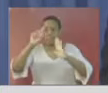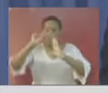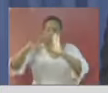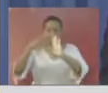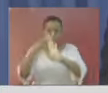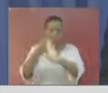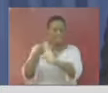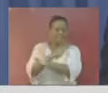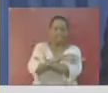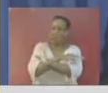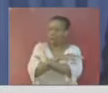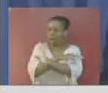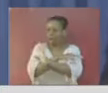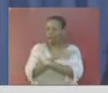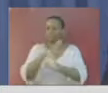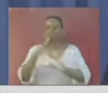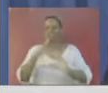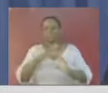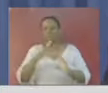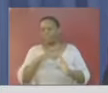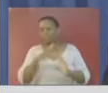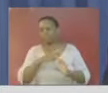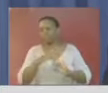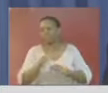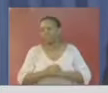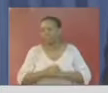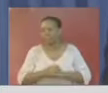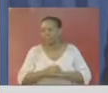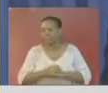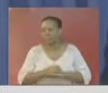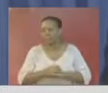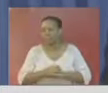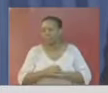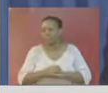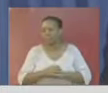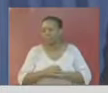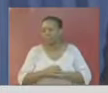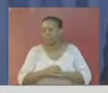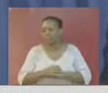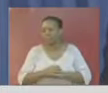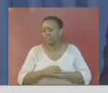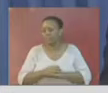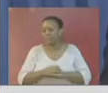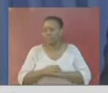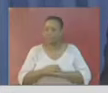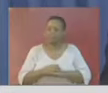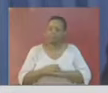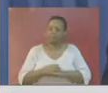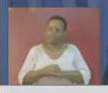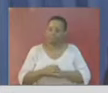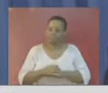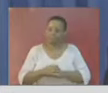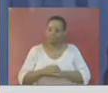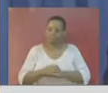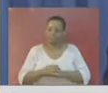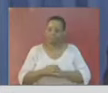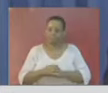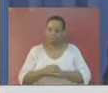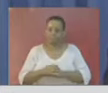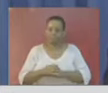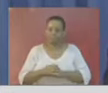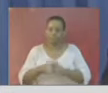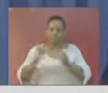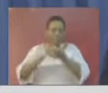come in at a certain time, that is 7 days before that period, before Christmas, you're going to spend quarantine in